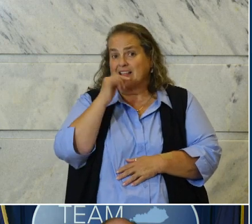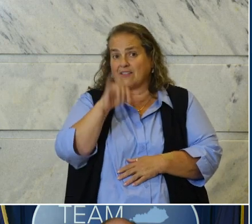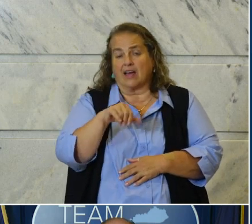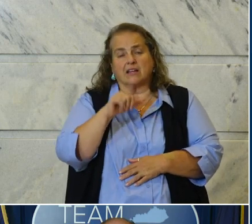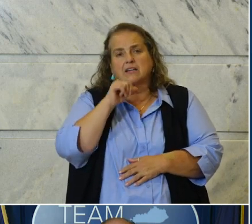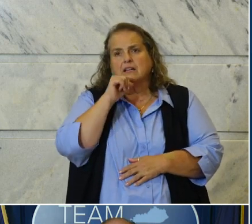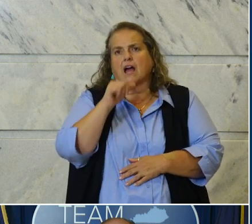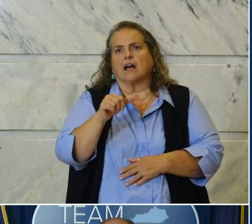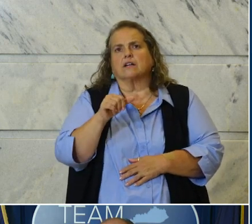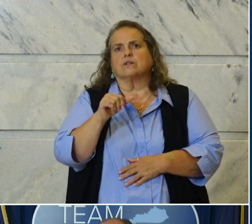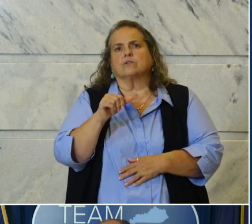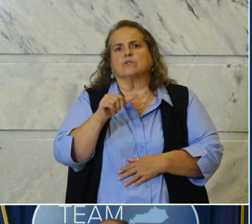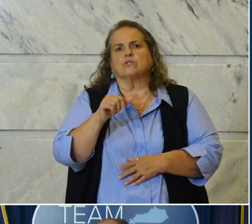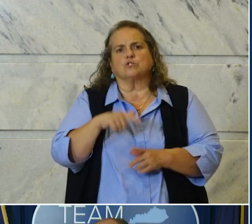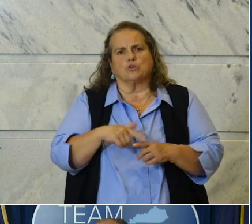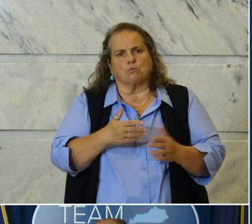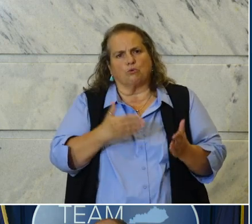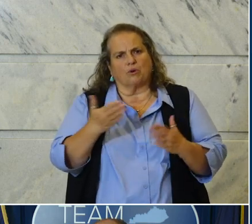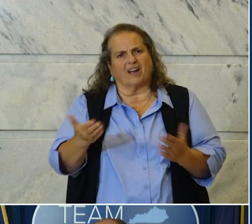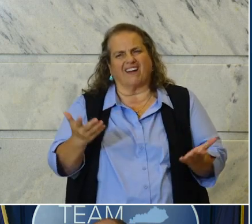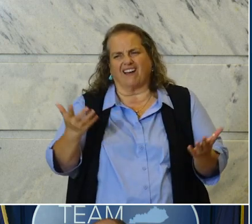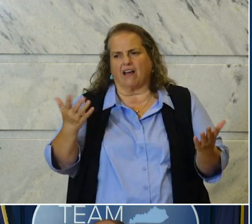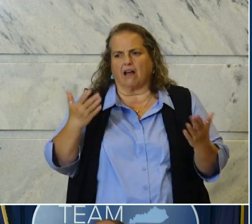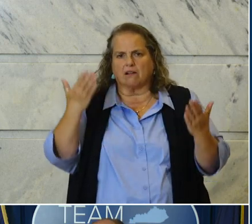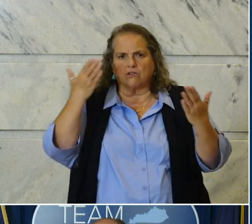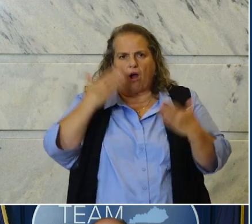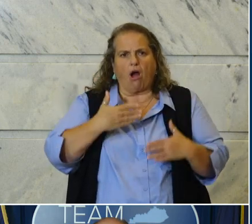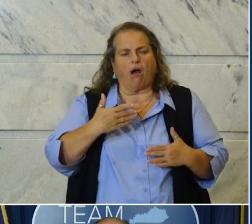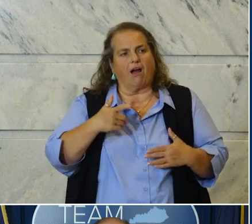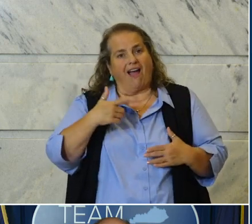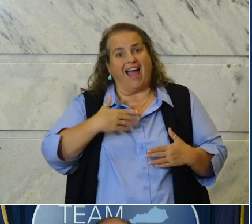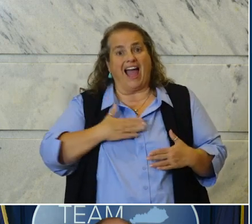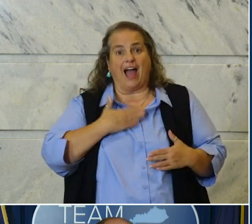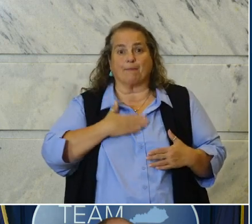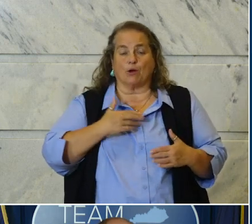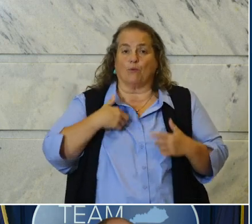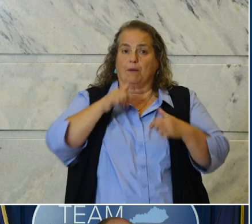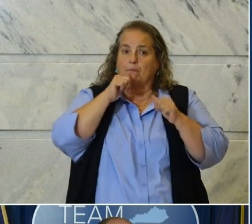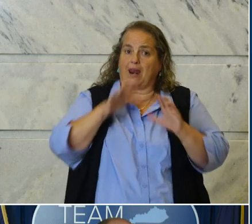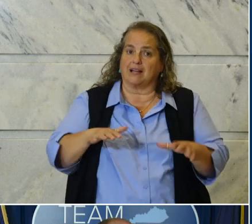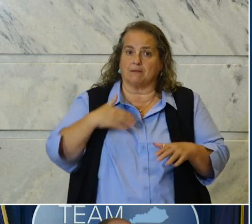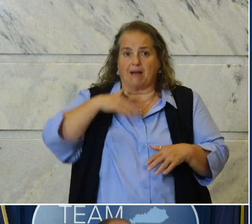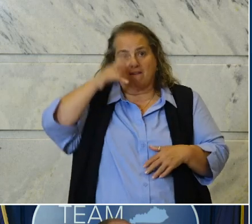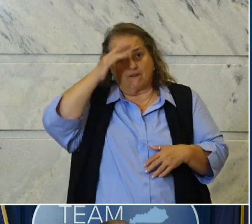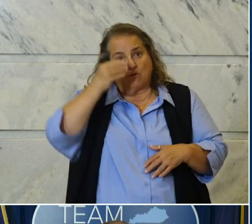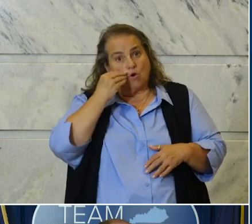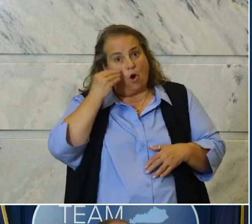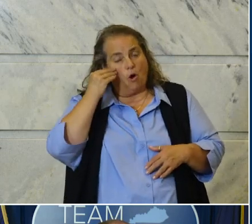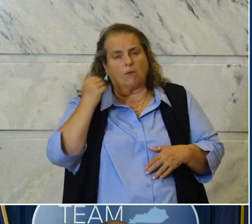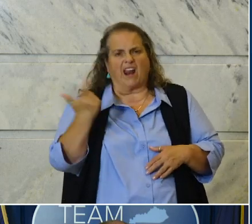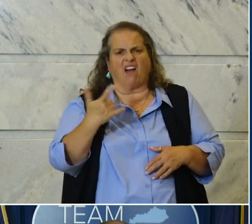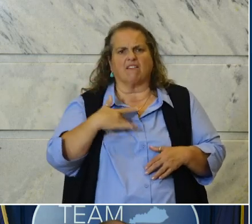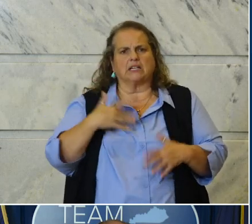to bring a cloud over how happy and how blessed we are to have my father back